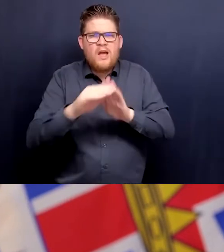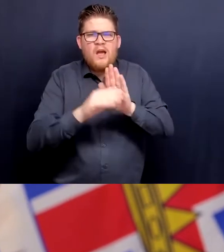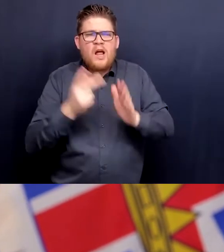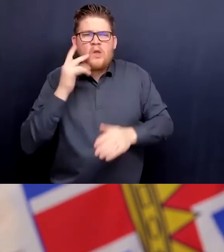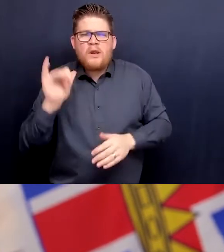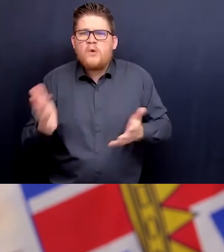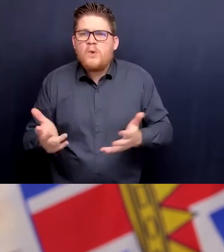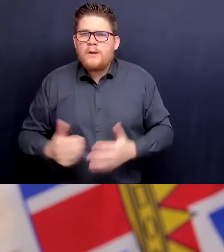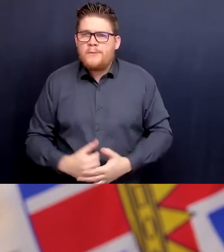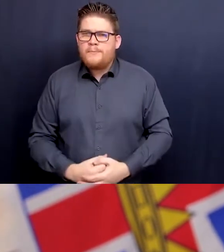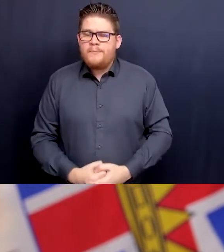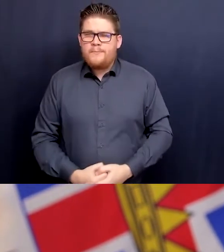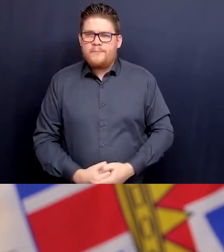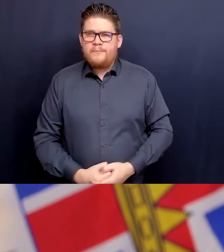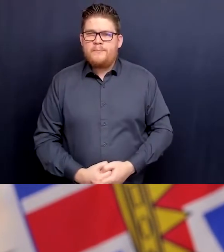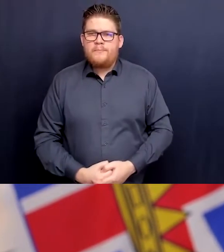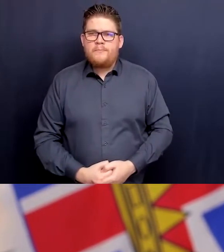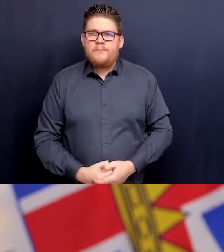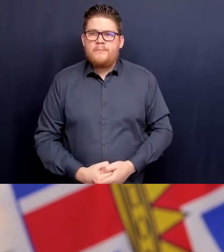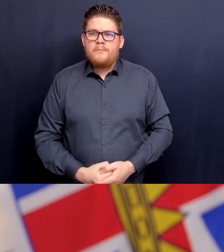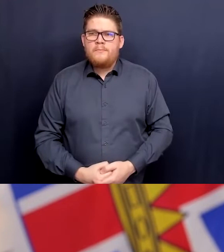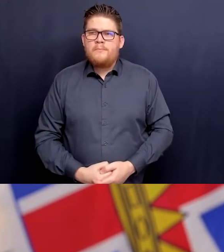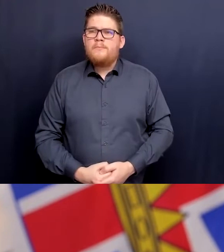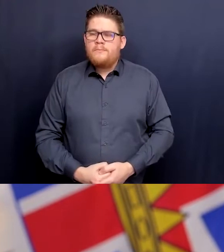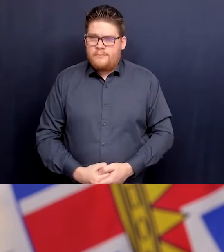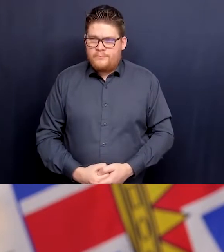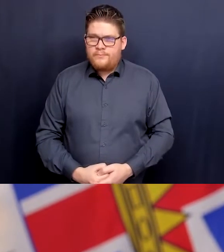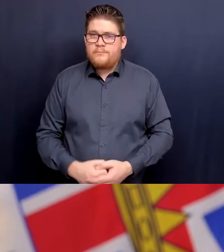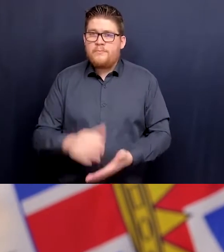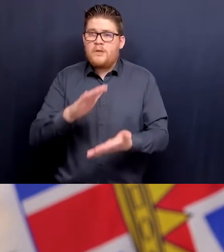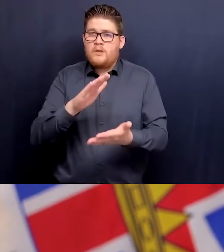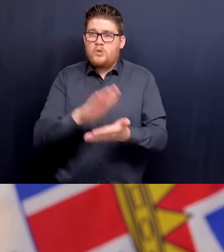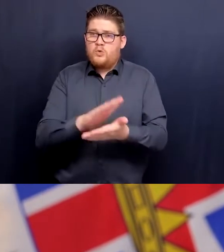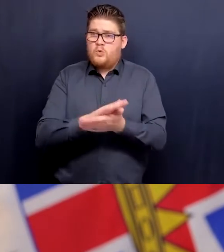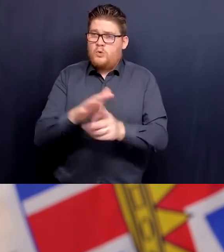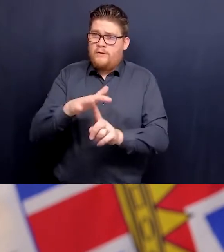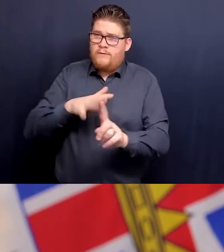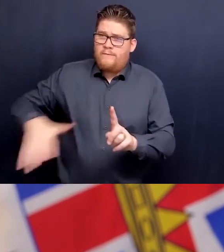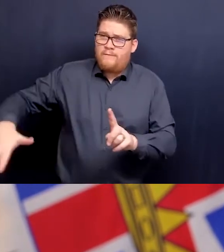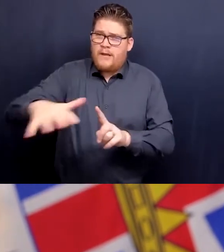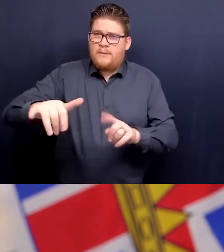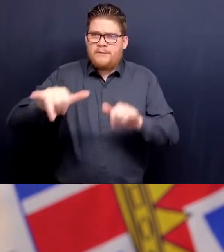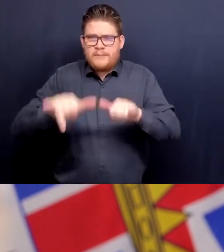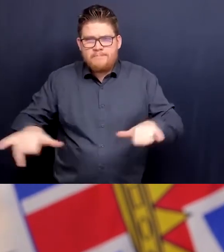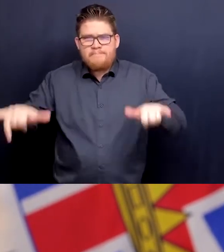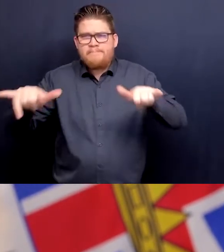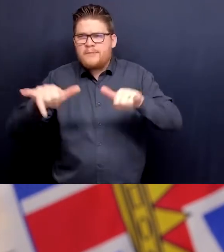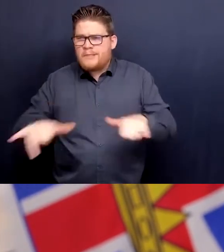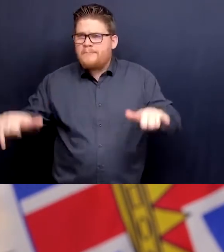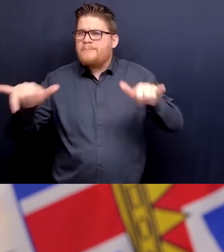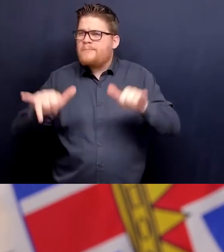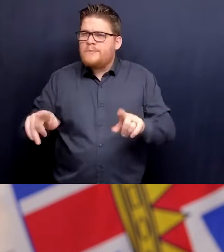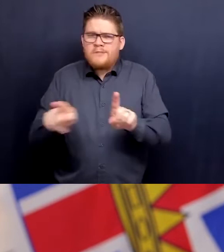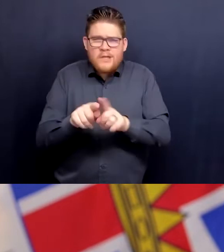schools are a very structured environment, which the same children that go in and out in the classrooms, in